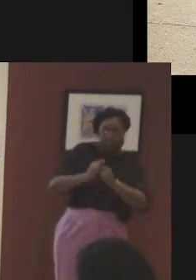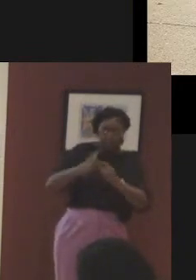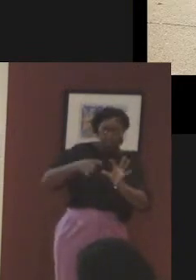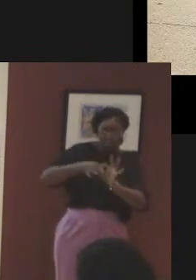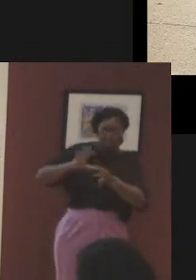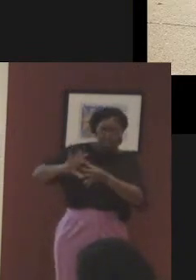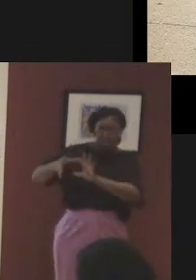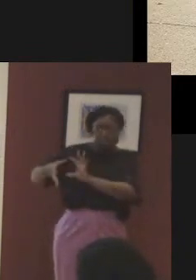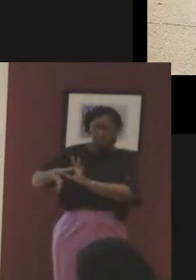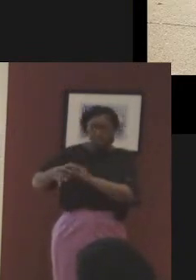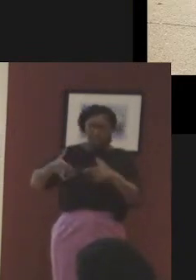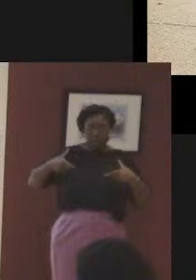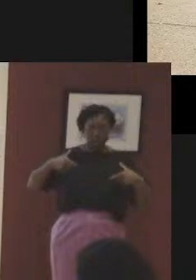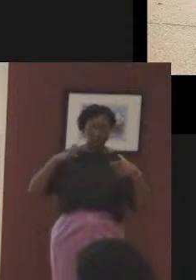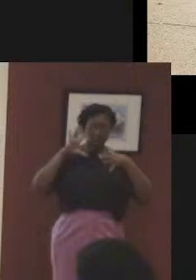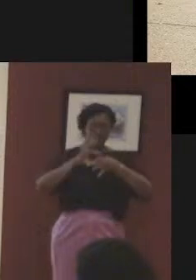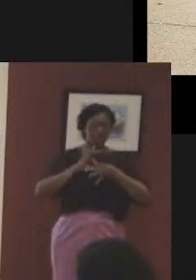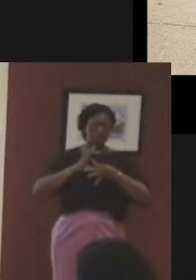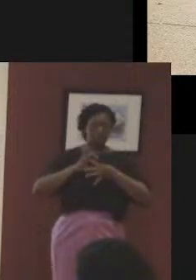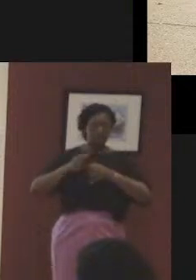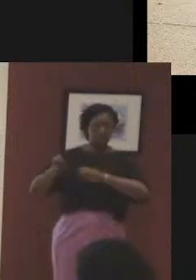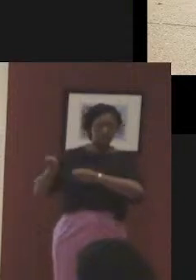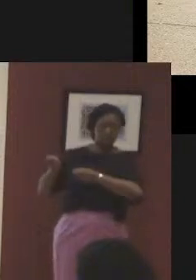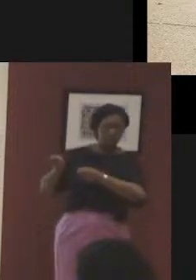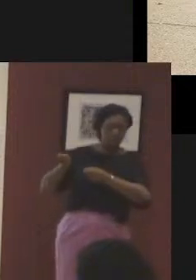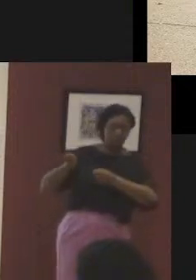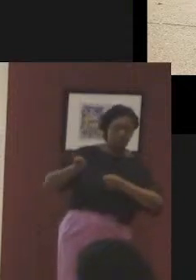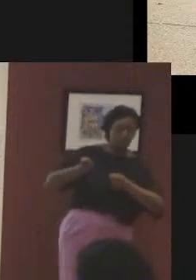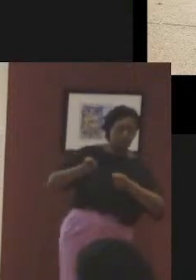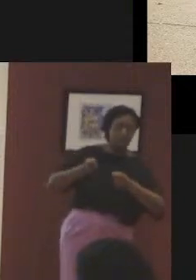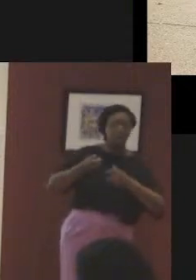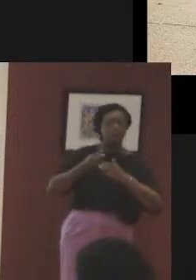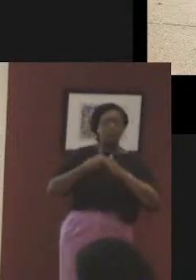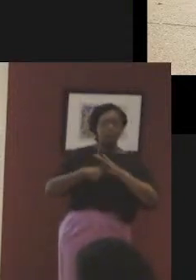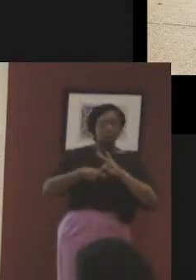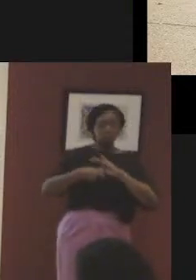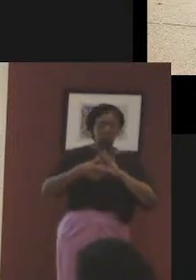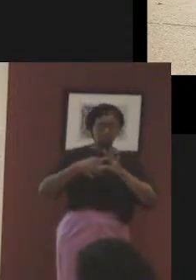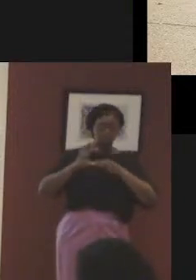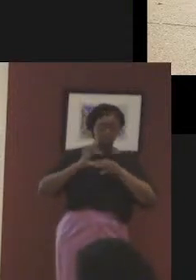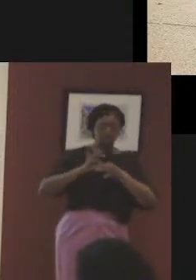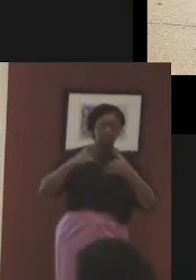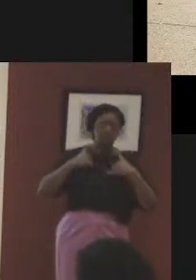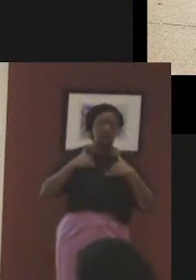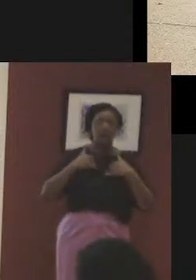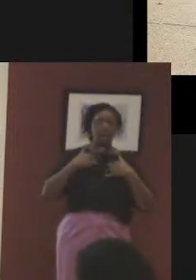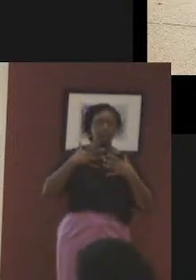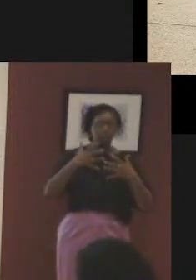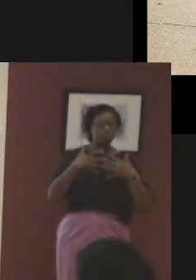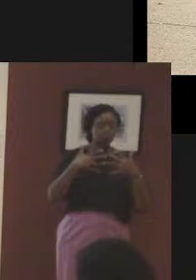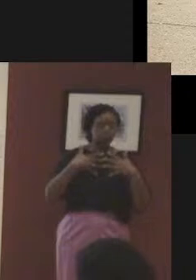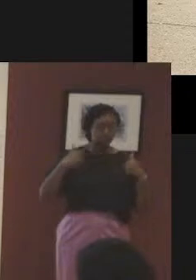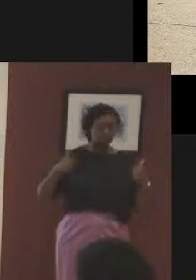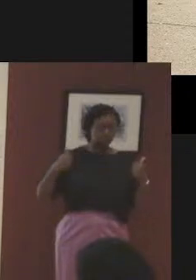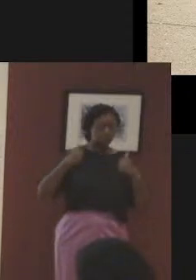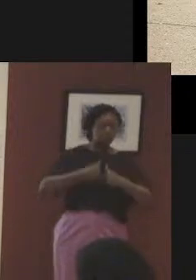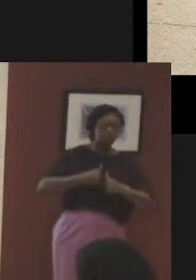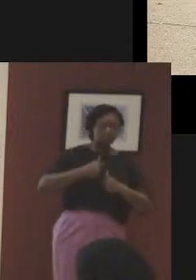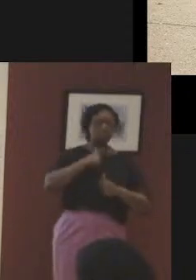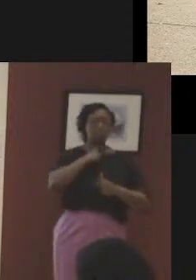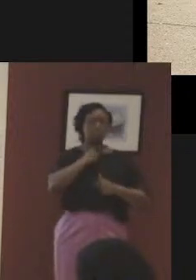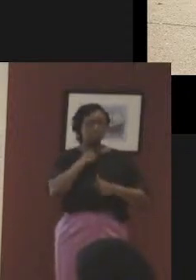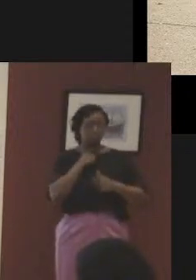to a chest harness. Under the harness, the artist wears a gray suit and tie, as well